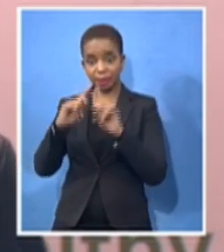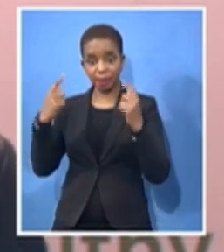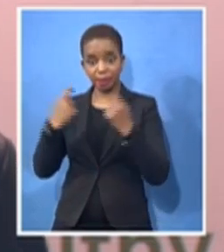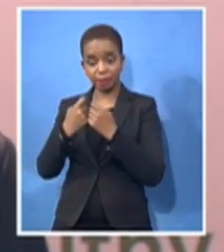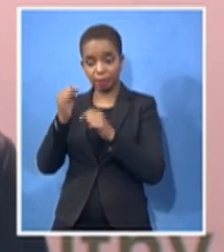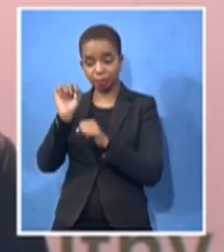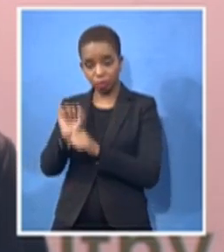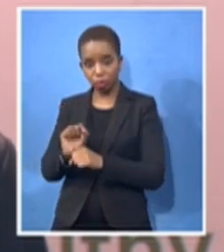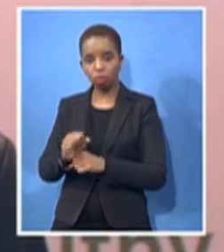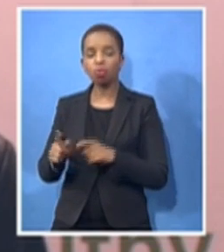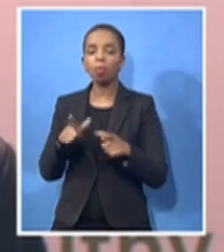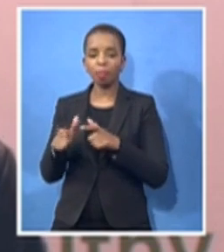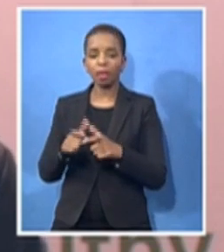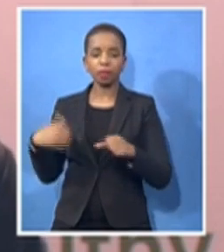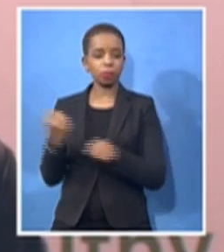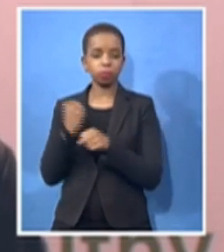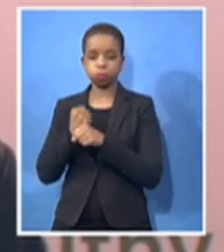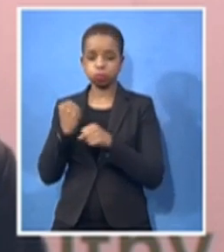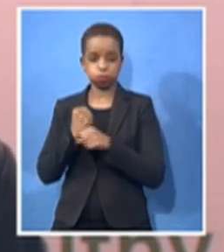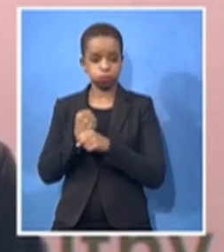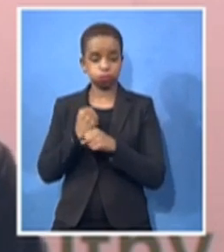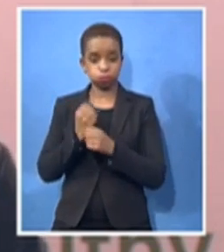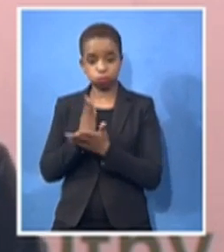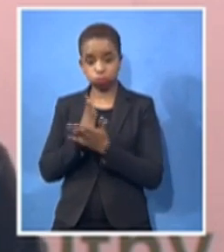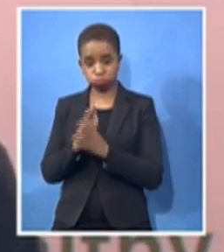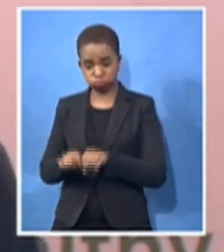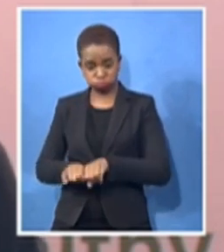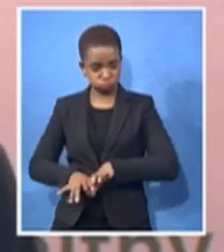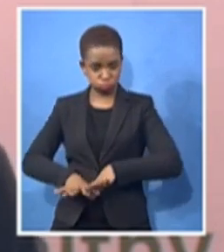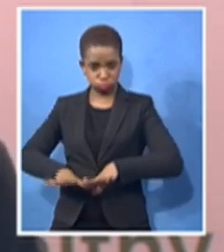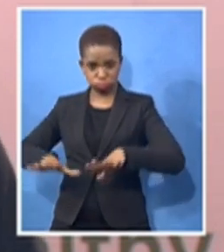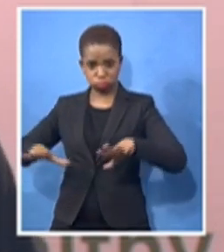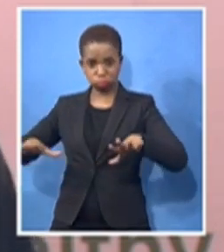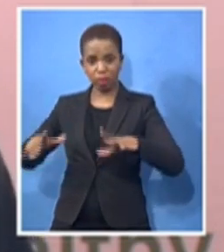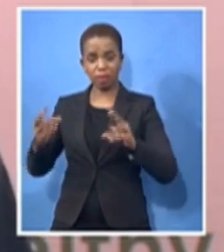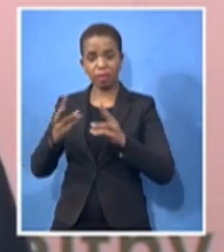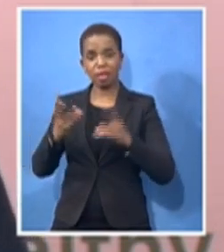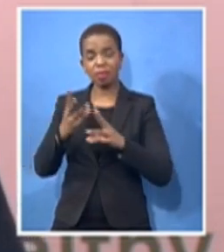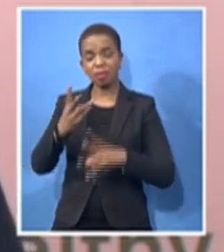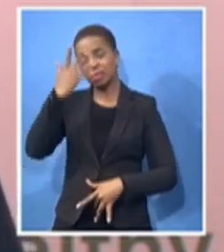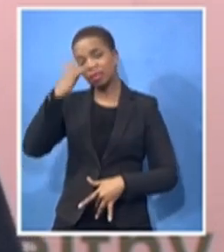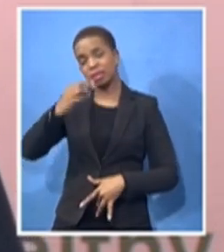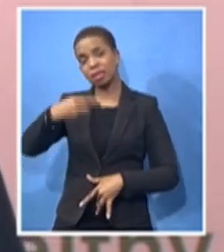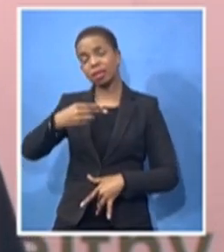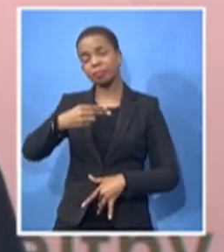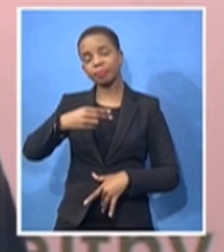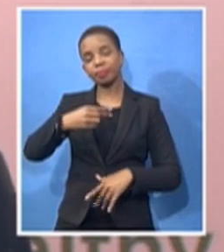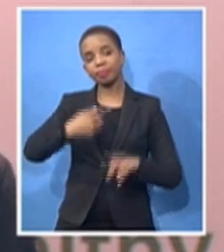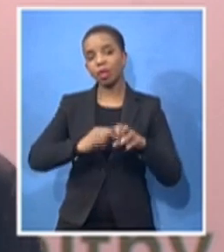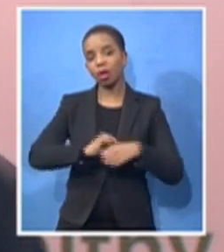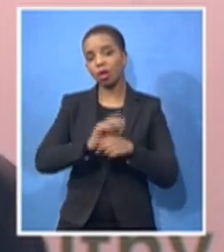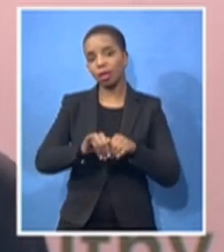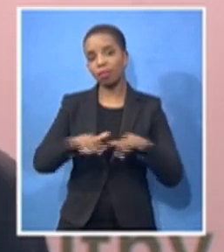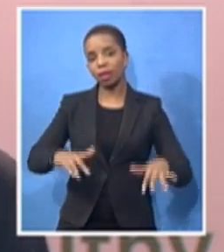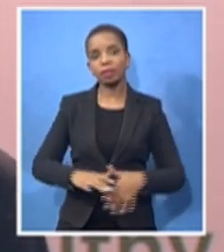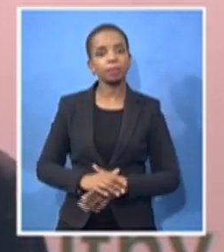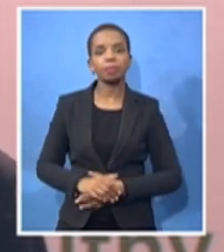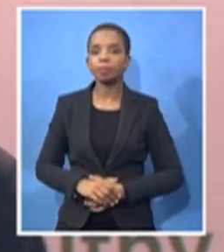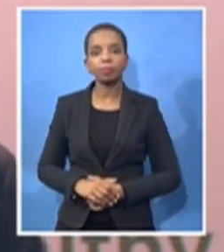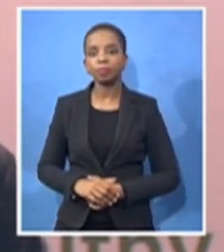that, not that it's something which, we would say it's good that you've moved from